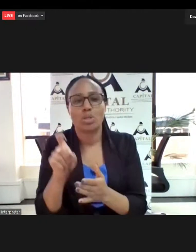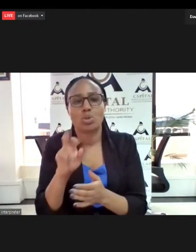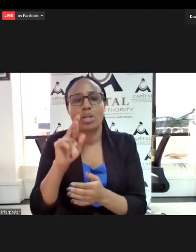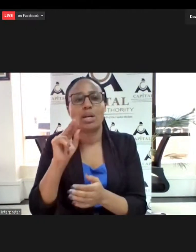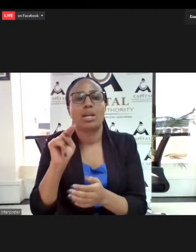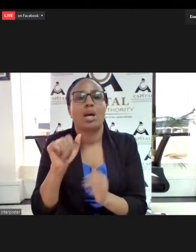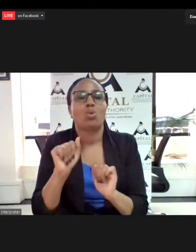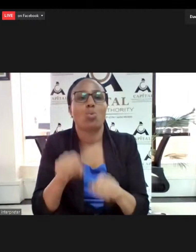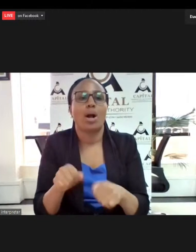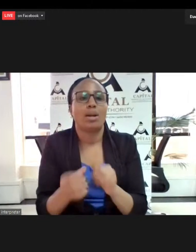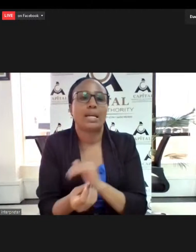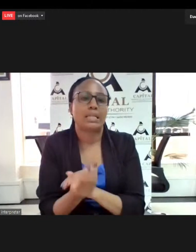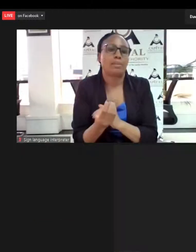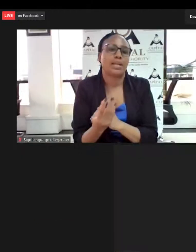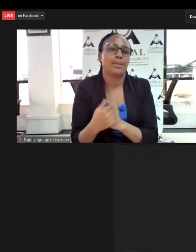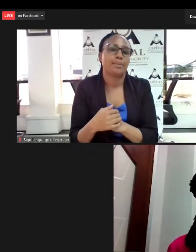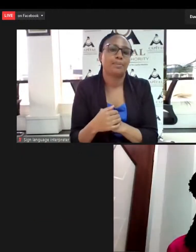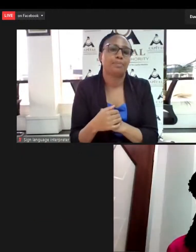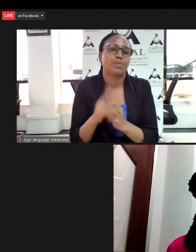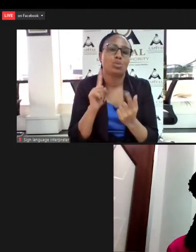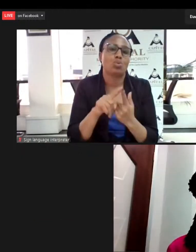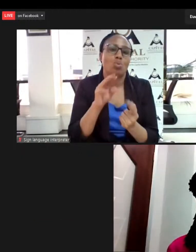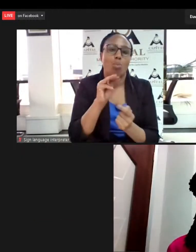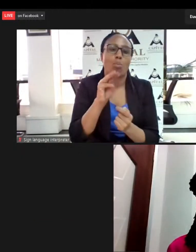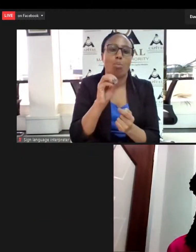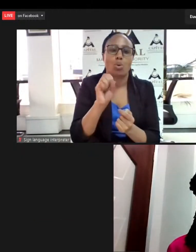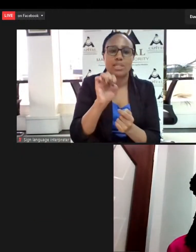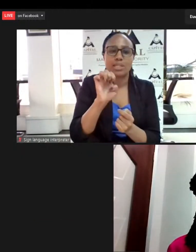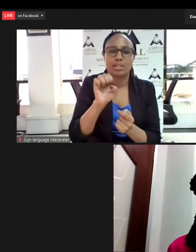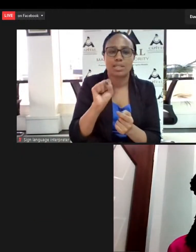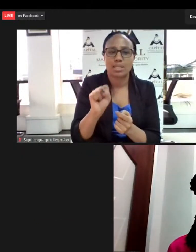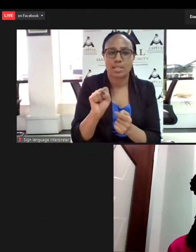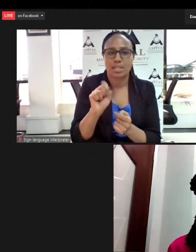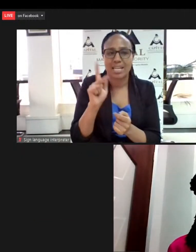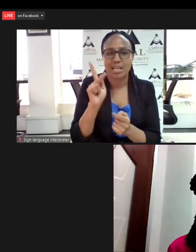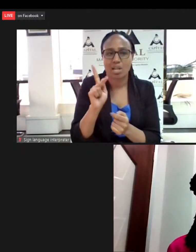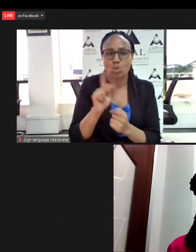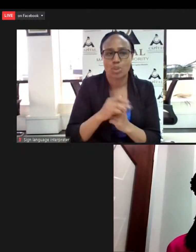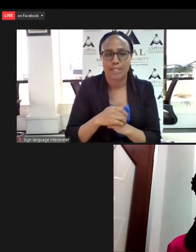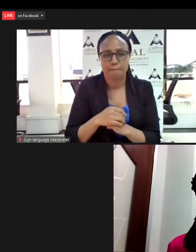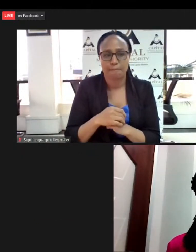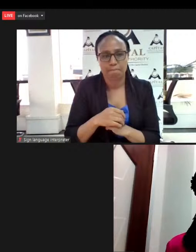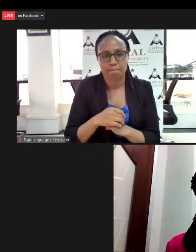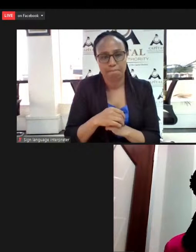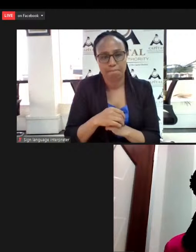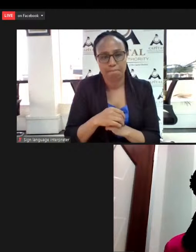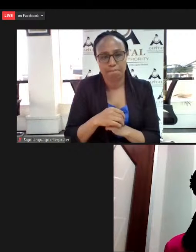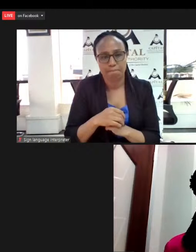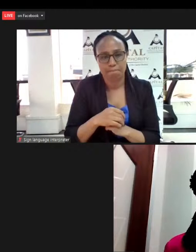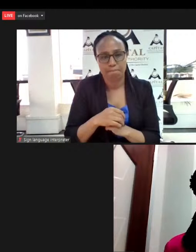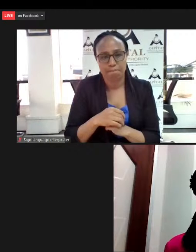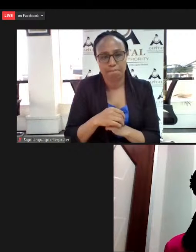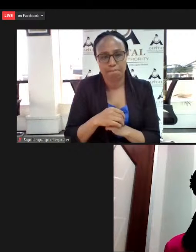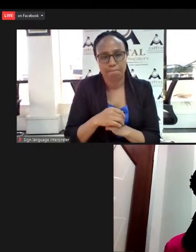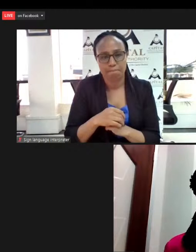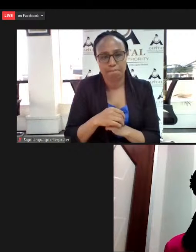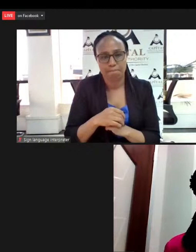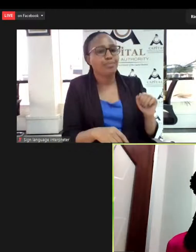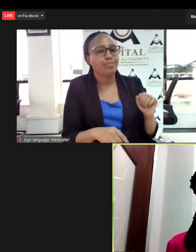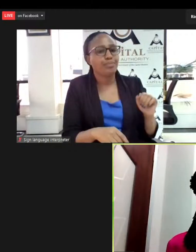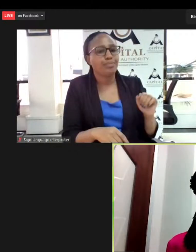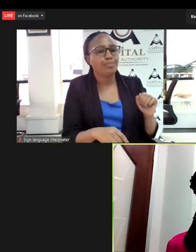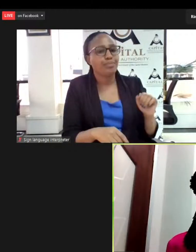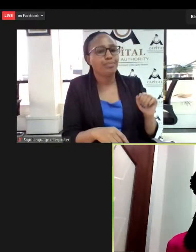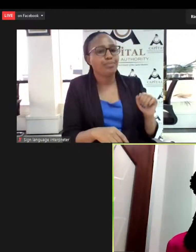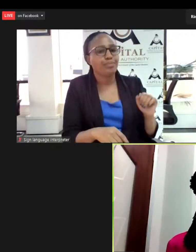questions. Maybe and to Moses, I think the Moses Kenyanjui. Rina. Yes, the answer is yes. You